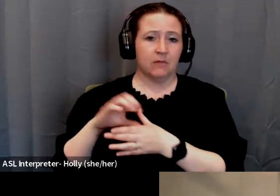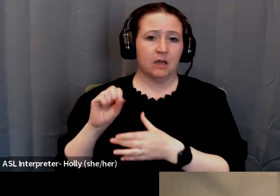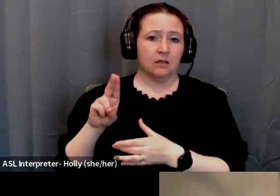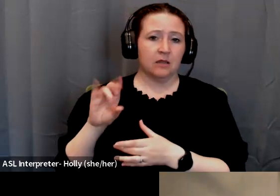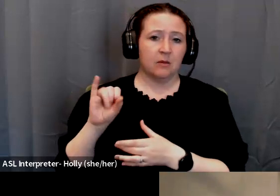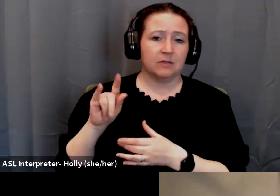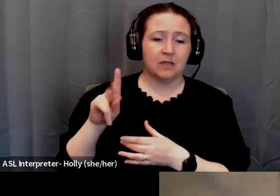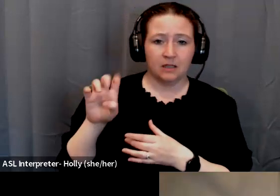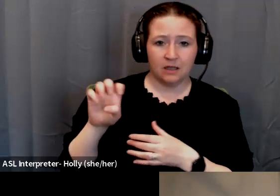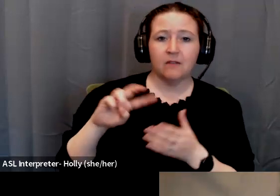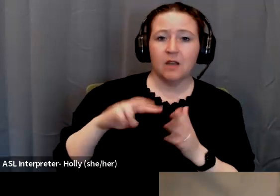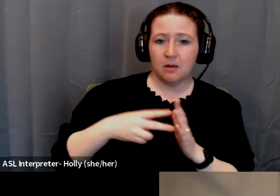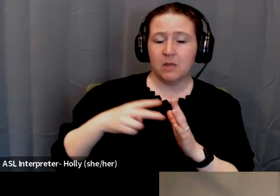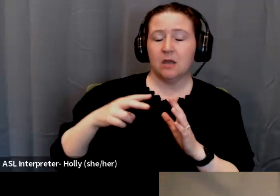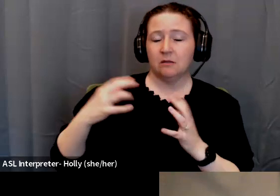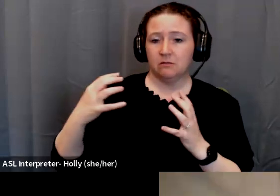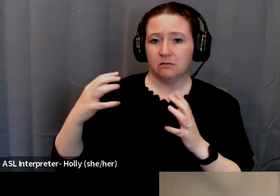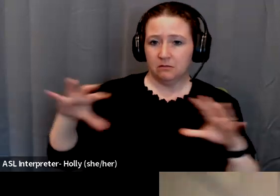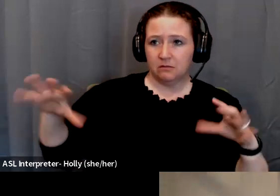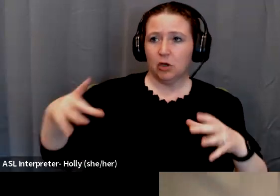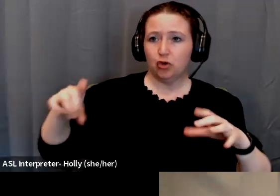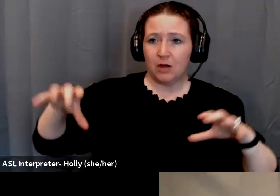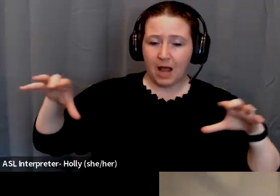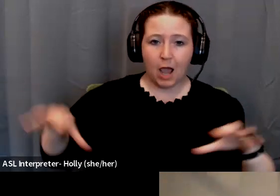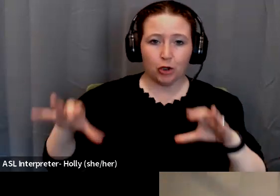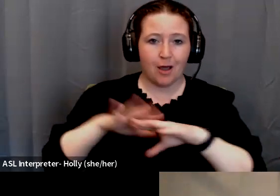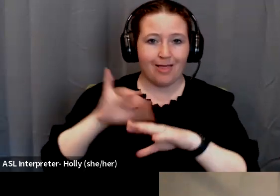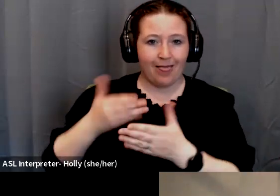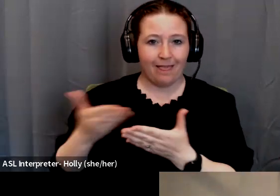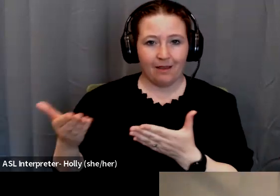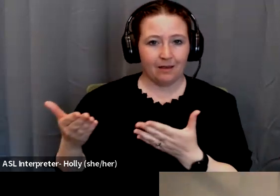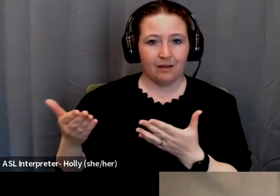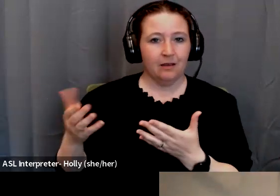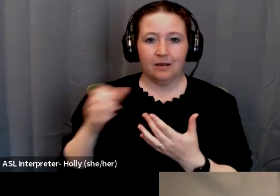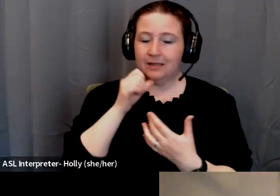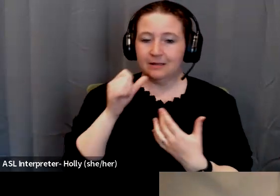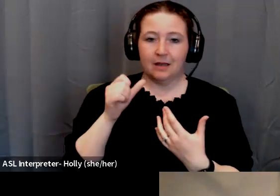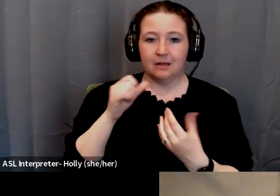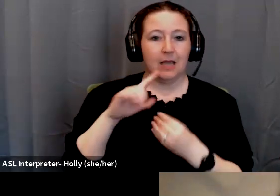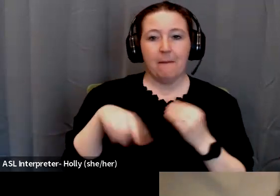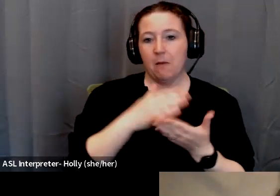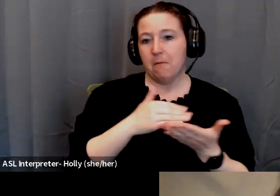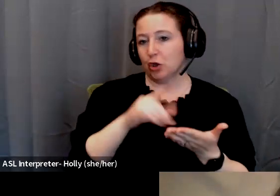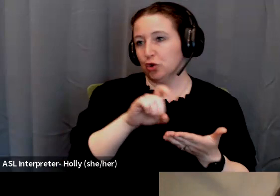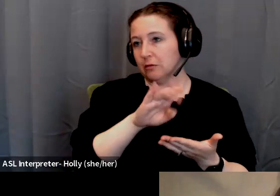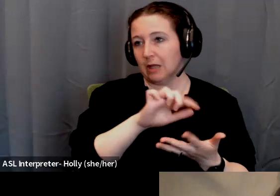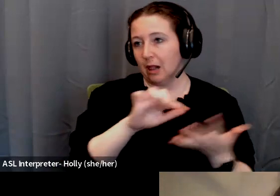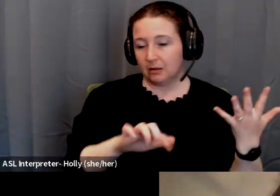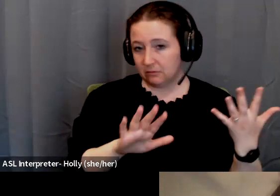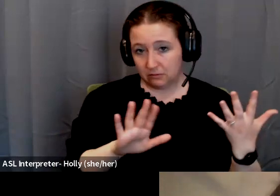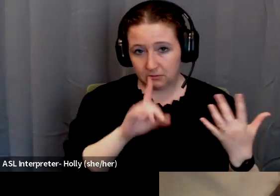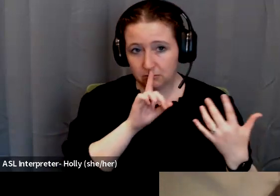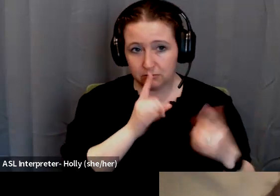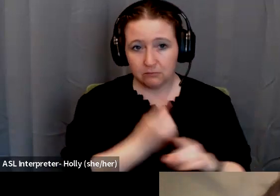The assembly should take action on this thing. They weren't about what the budget should be.